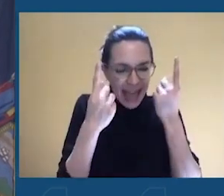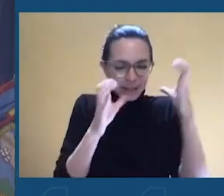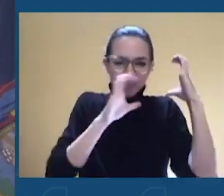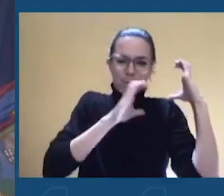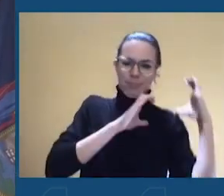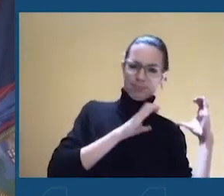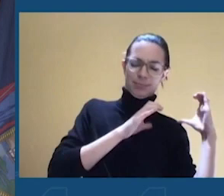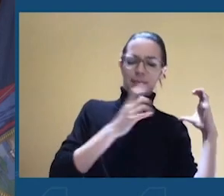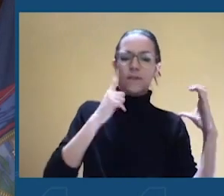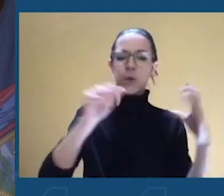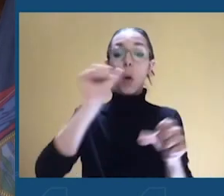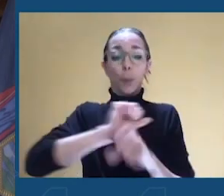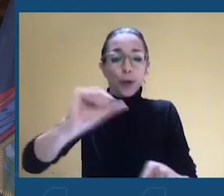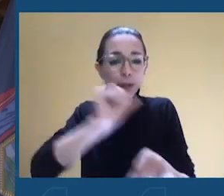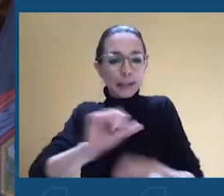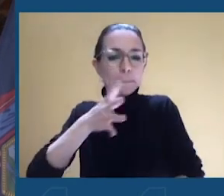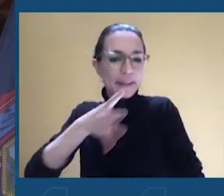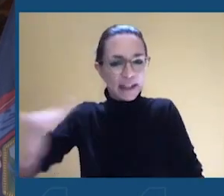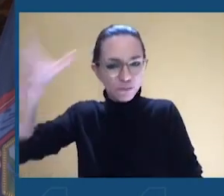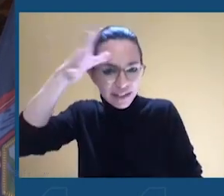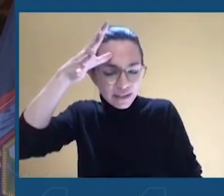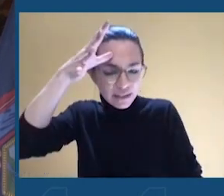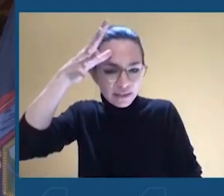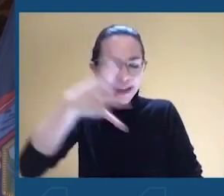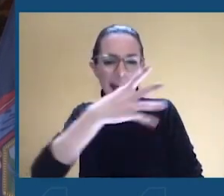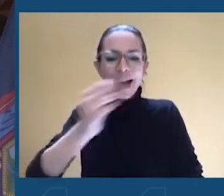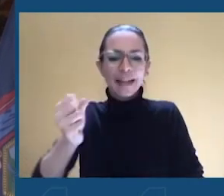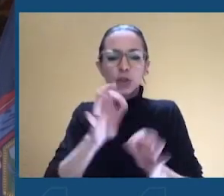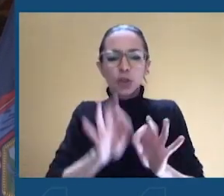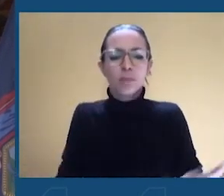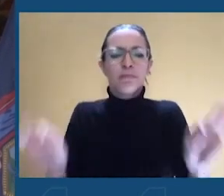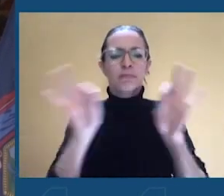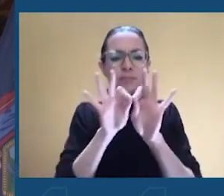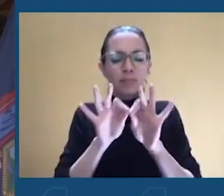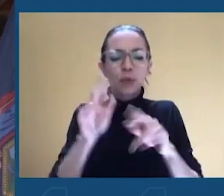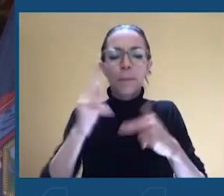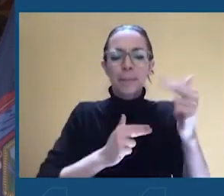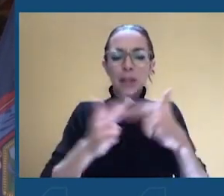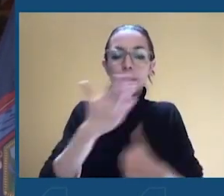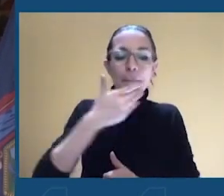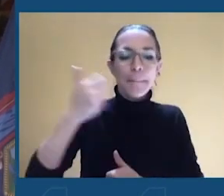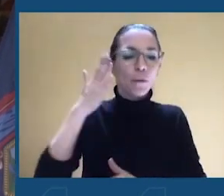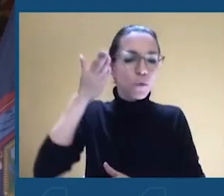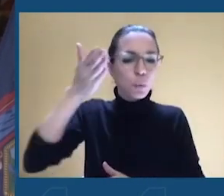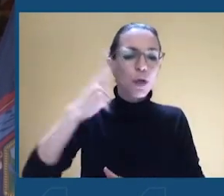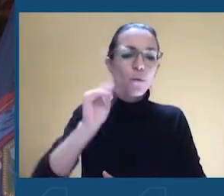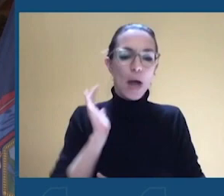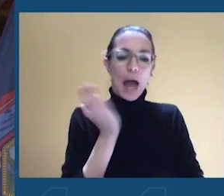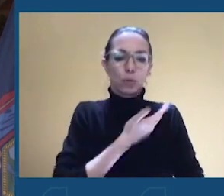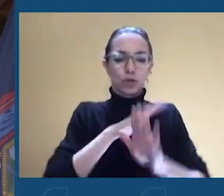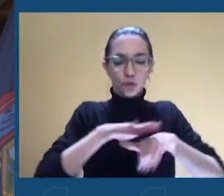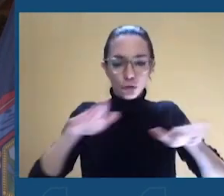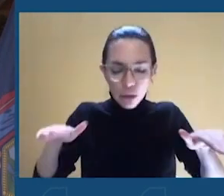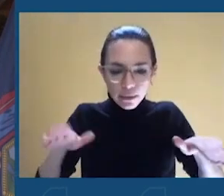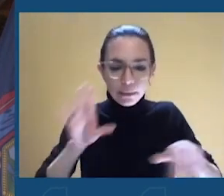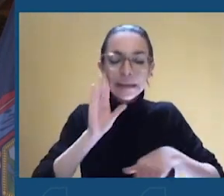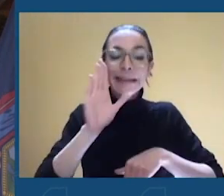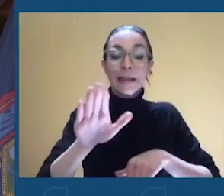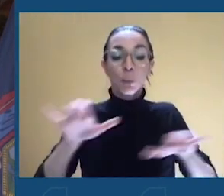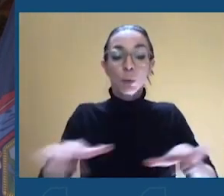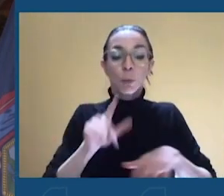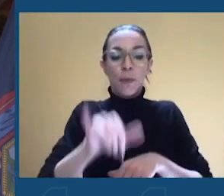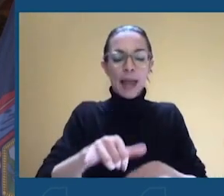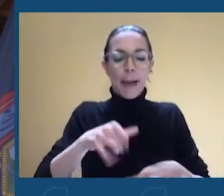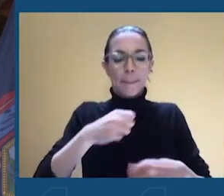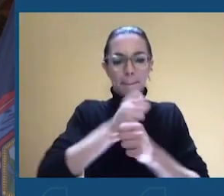working parents. And it's so critical to build a better future for our children. And he'll do so by ensuring access to